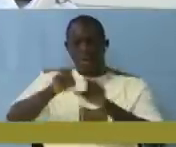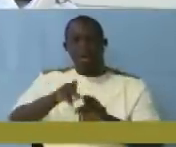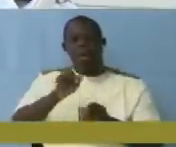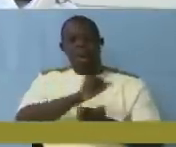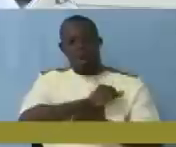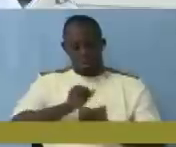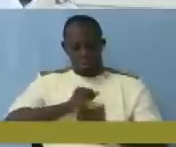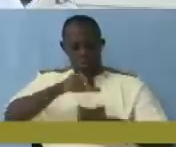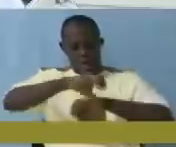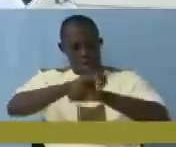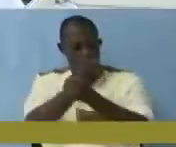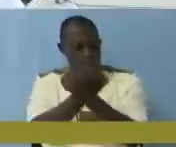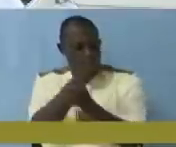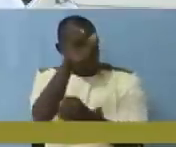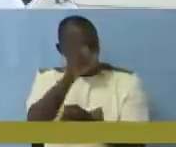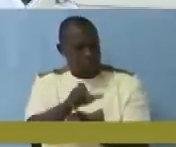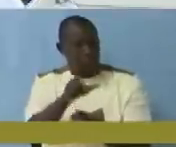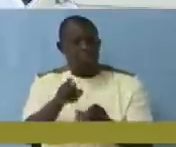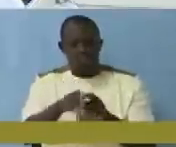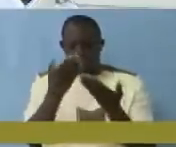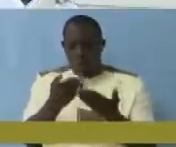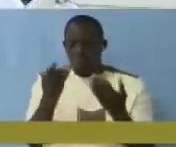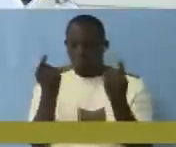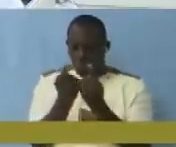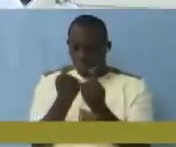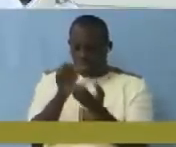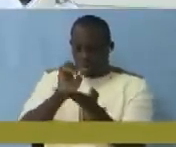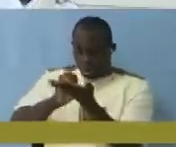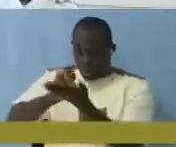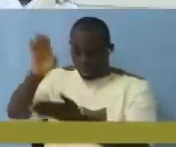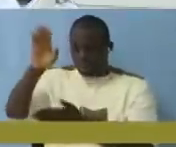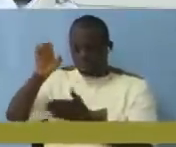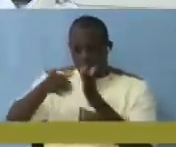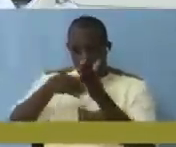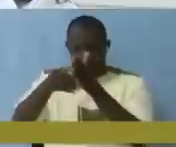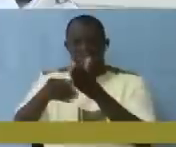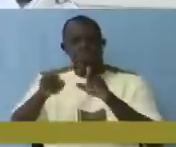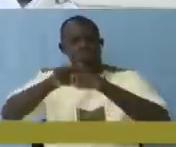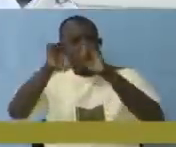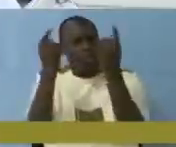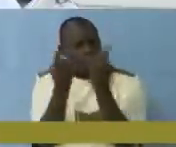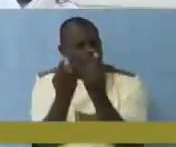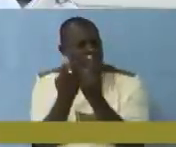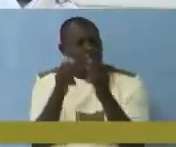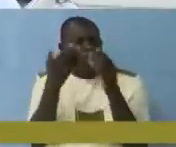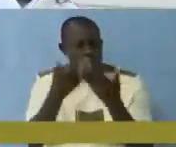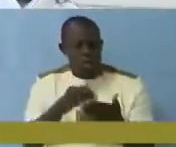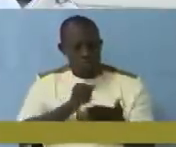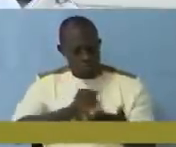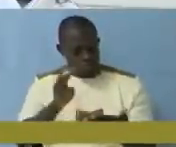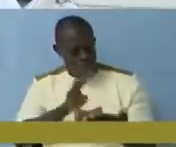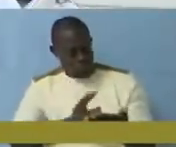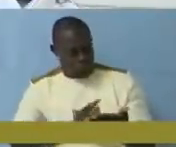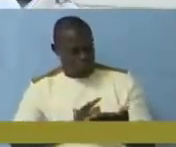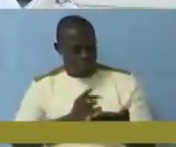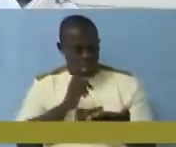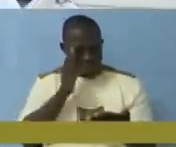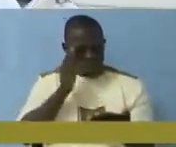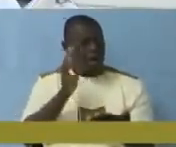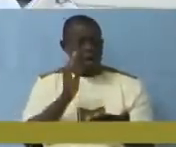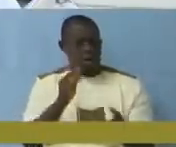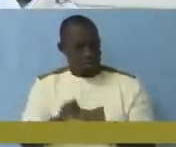said, this is that. Then DG will send it to the department concerned to look into it.